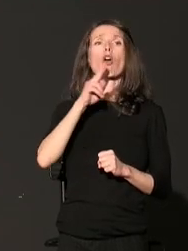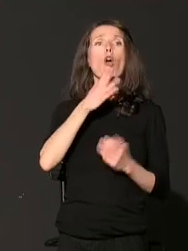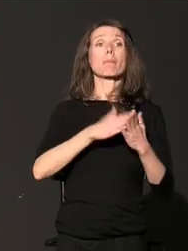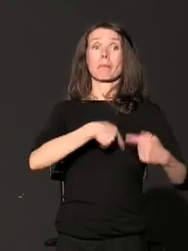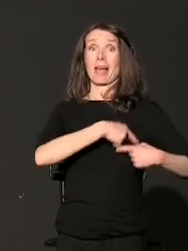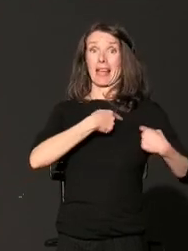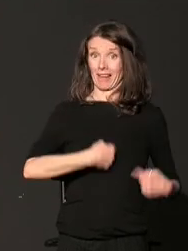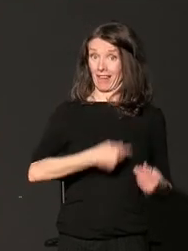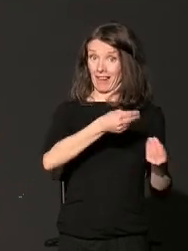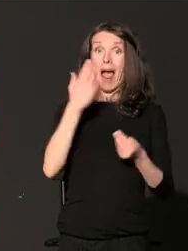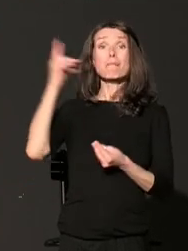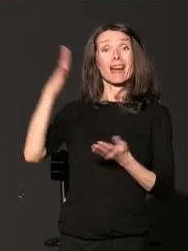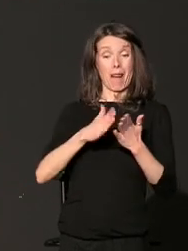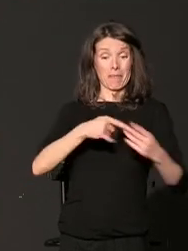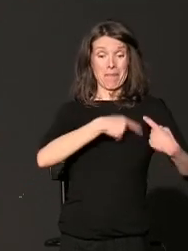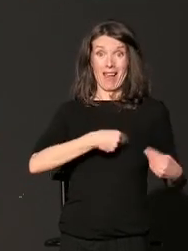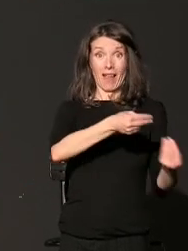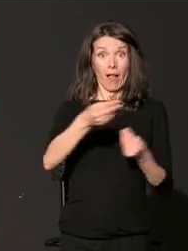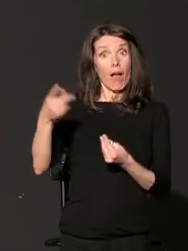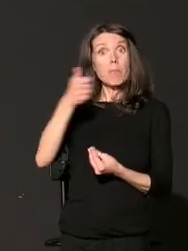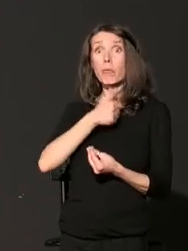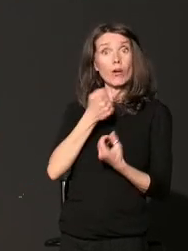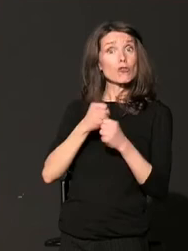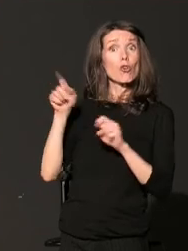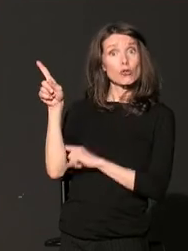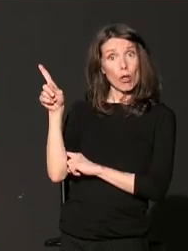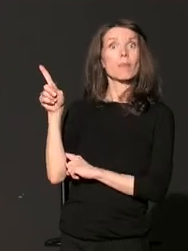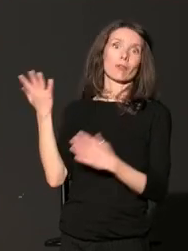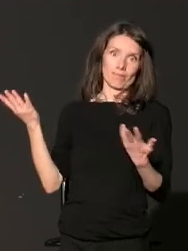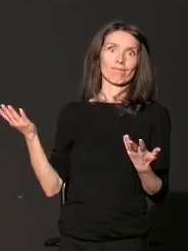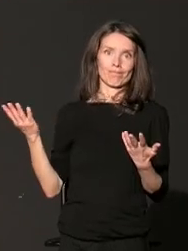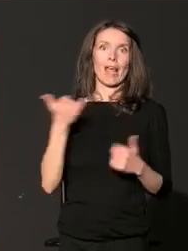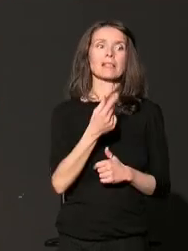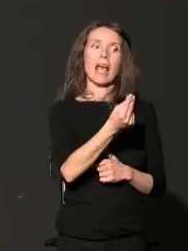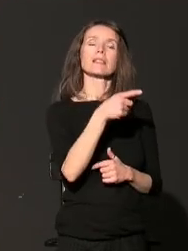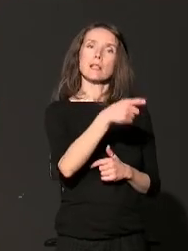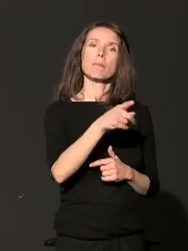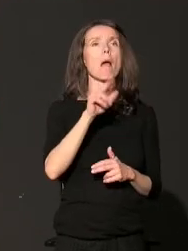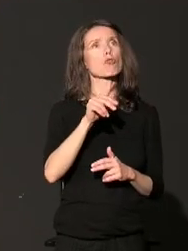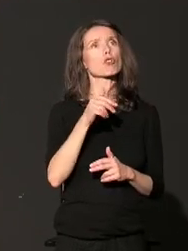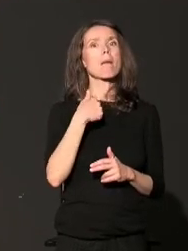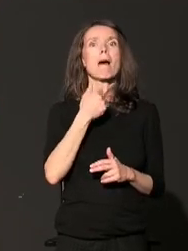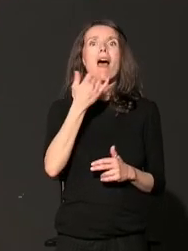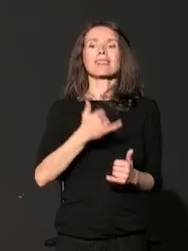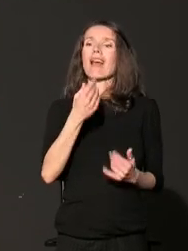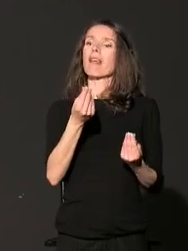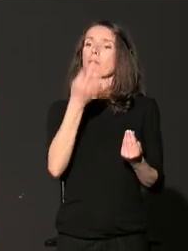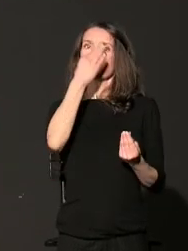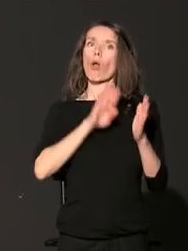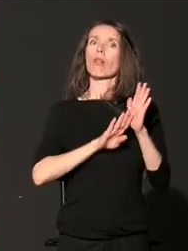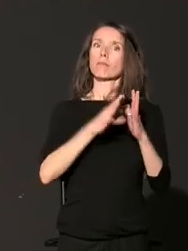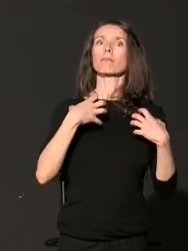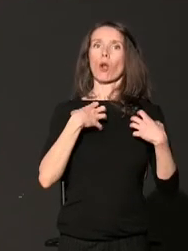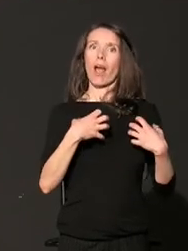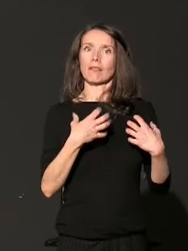more wealthy country and to understand that those types of policies are part of being a wealthier